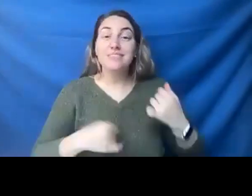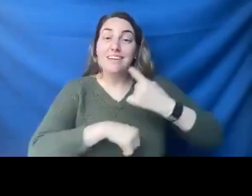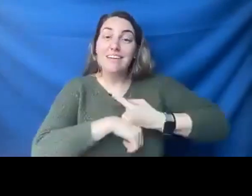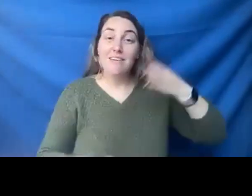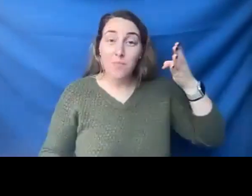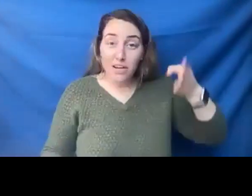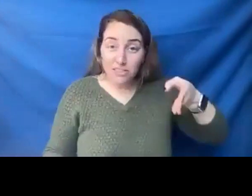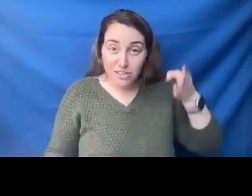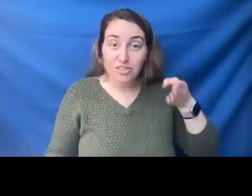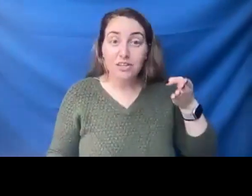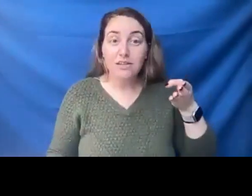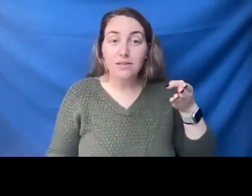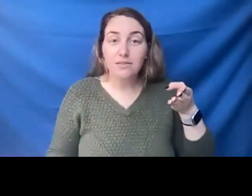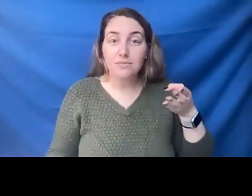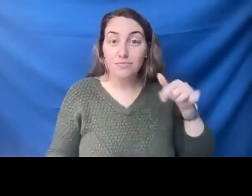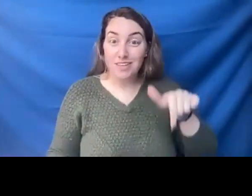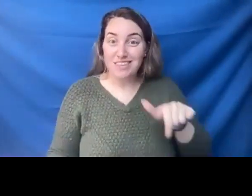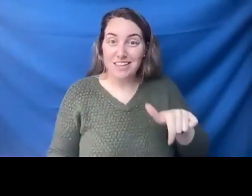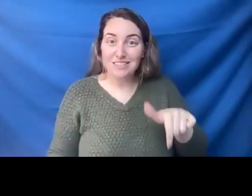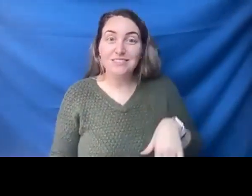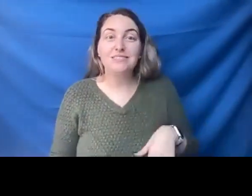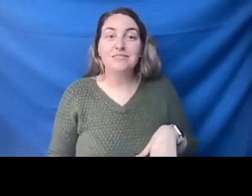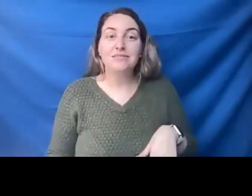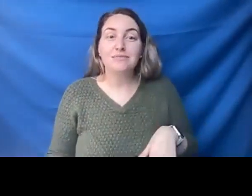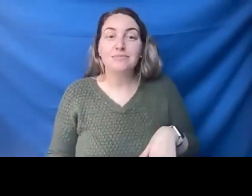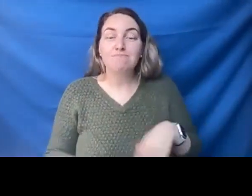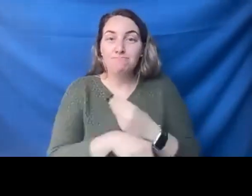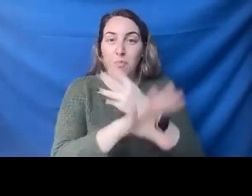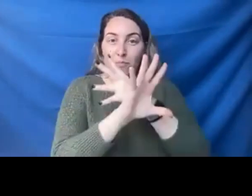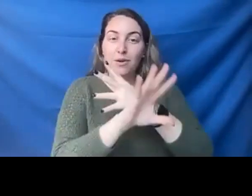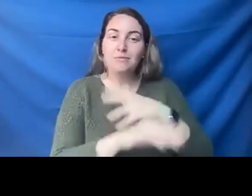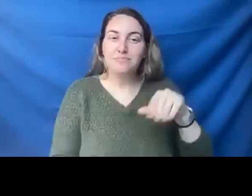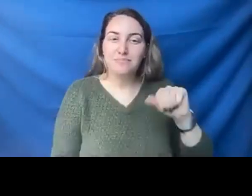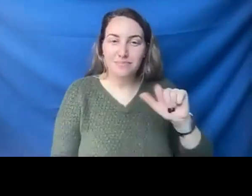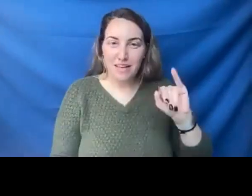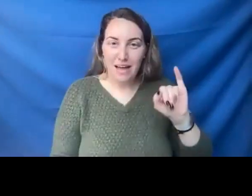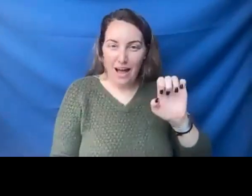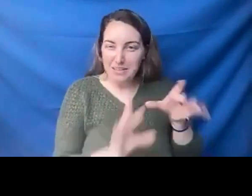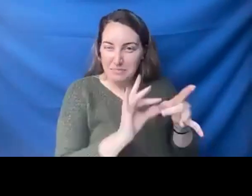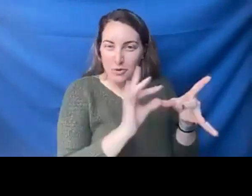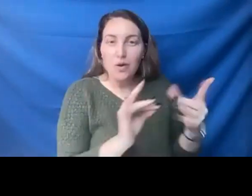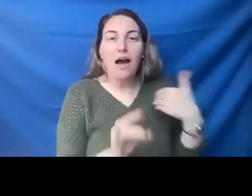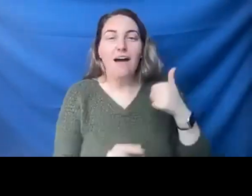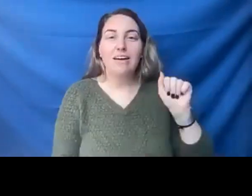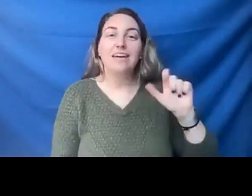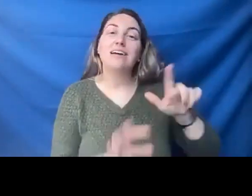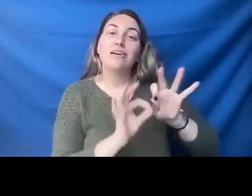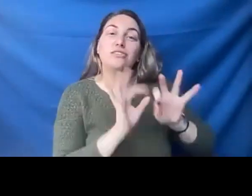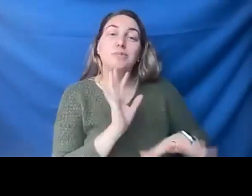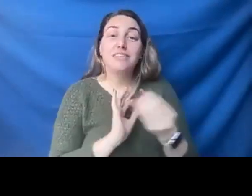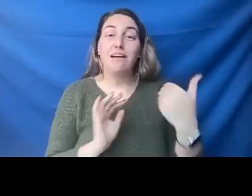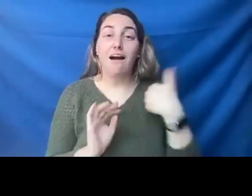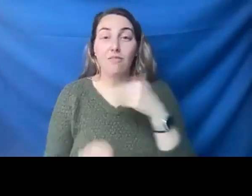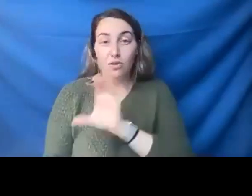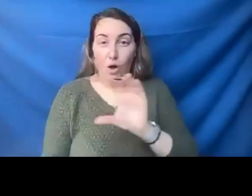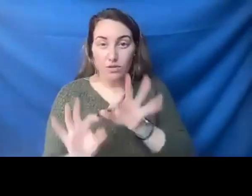presentation and on this webinar, there, as Ali mentioned, is both American Sign Language interpretation and captioning. If you're joining us